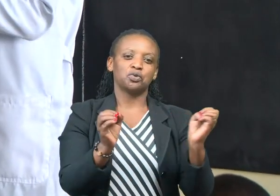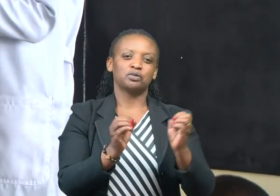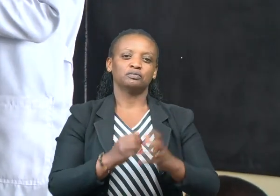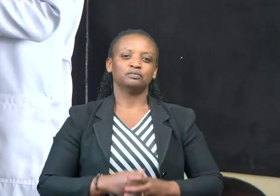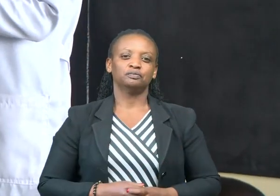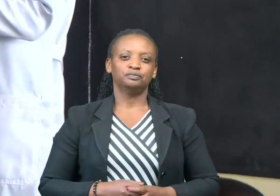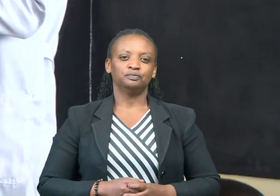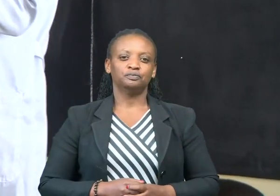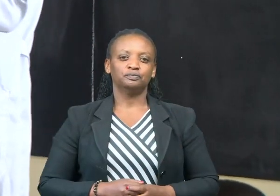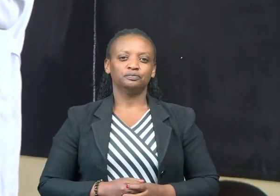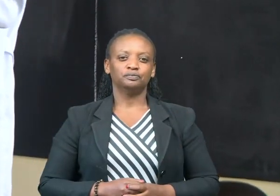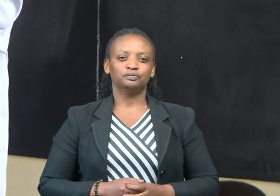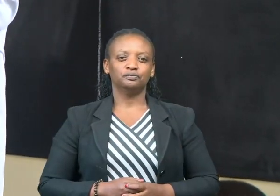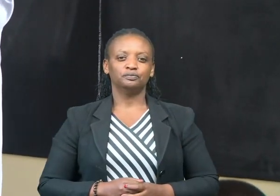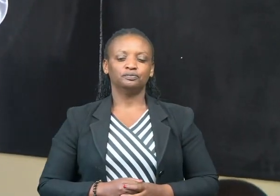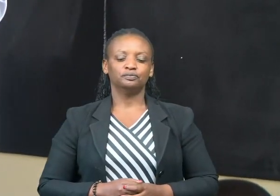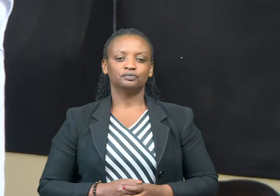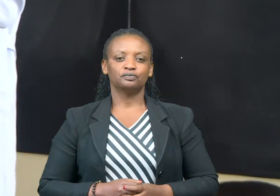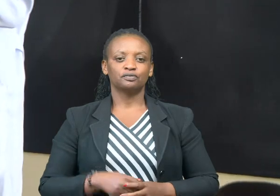this. Get.